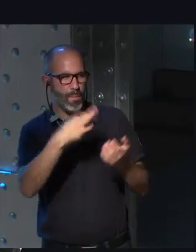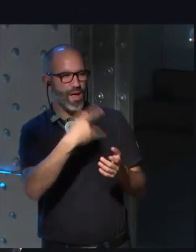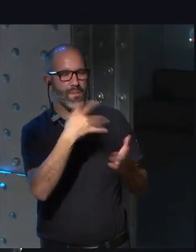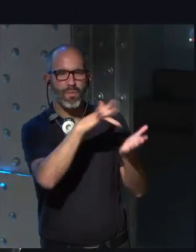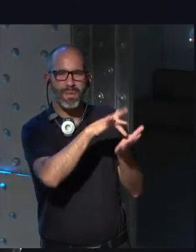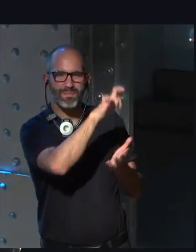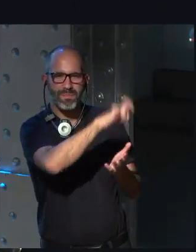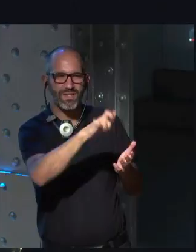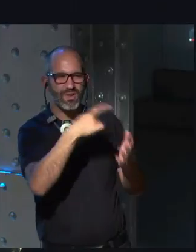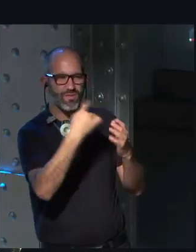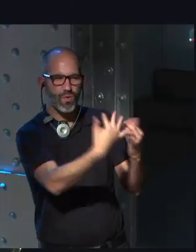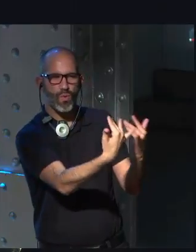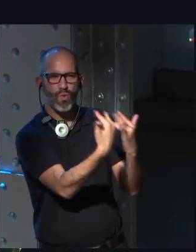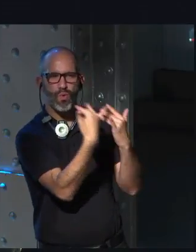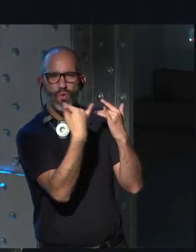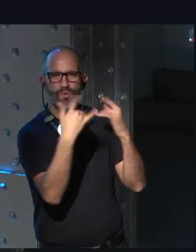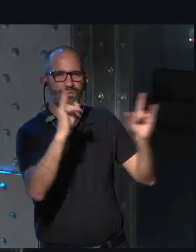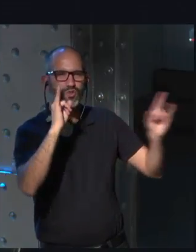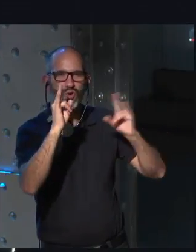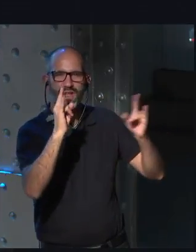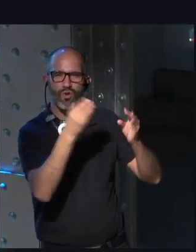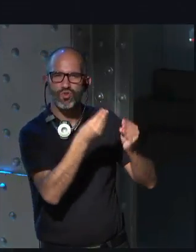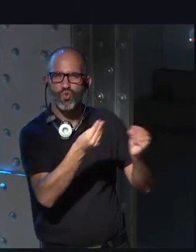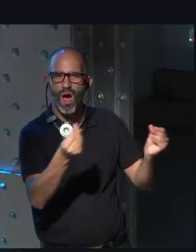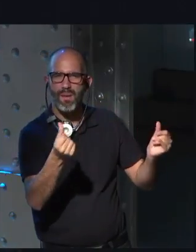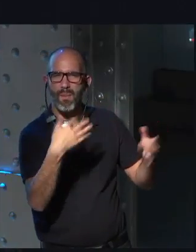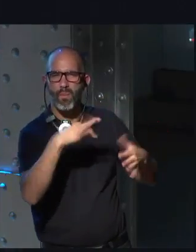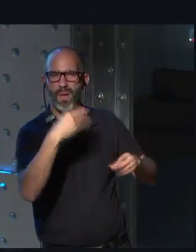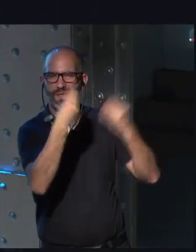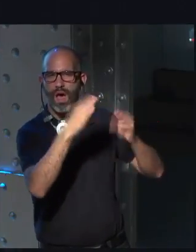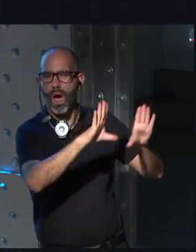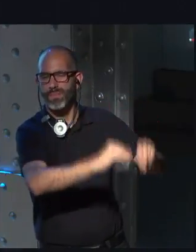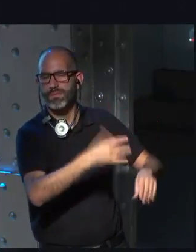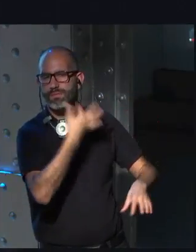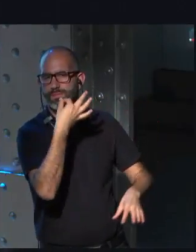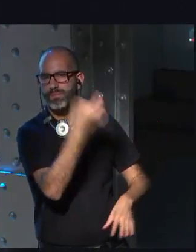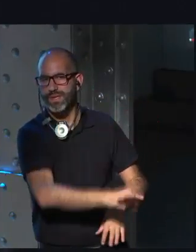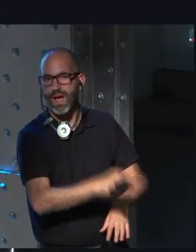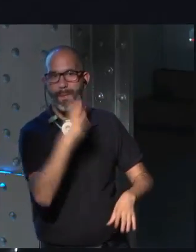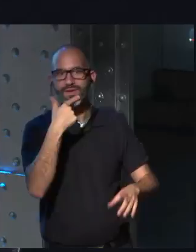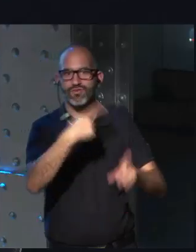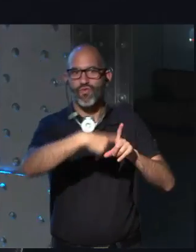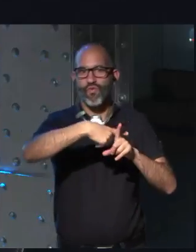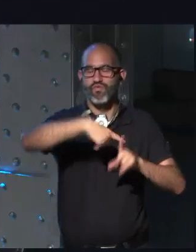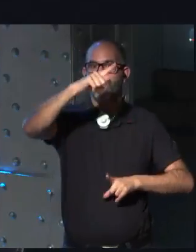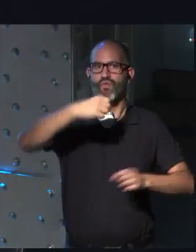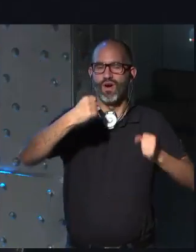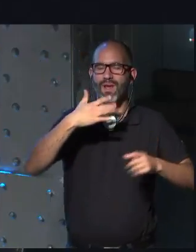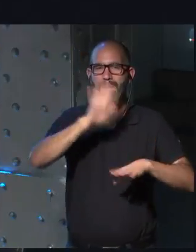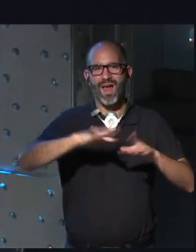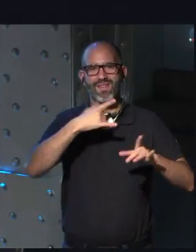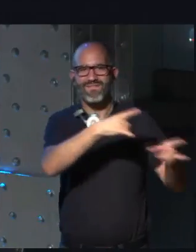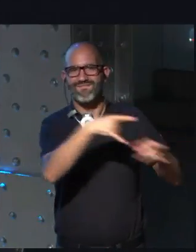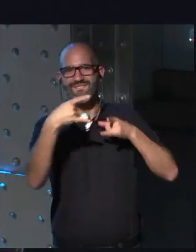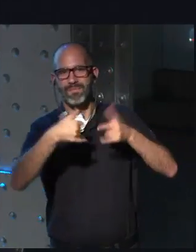Like we were going backwards is a perfect example of how we were going backwards as we went forwards. And there are other examples of that I found in the book, that there's all these things